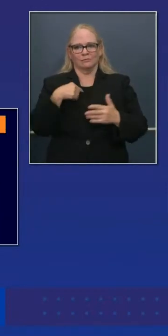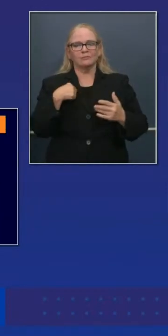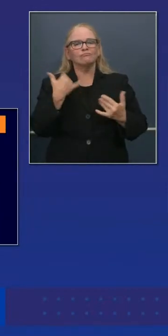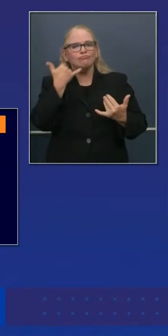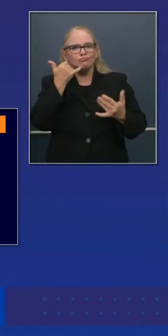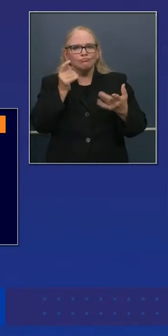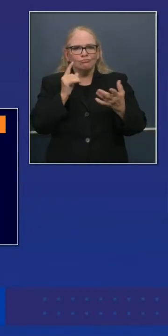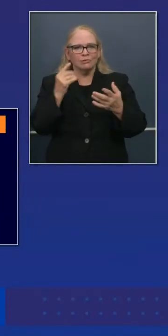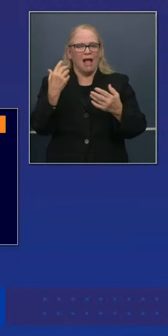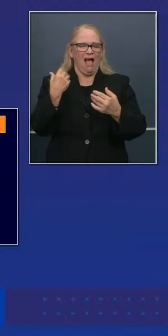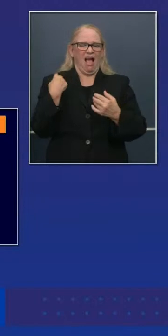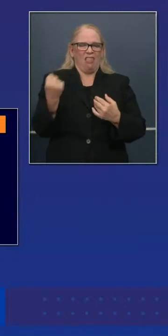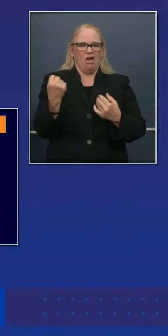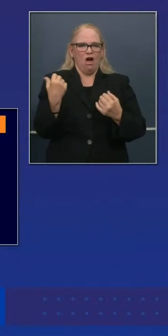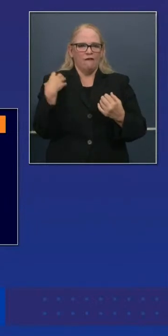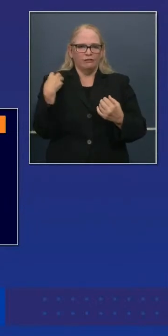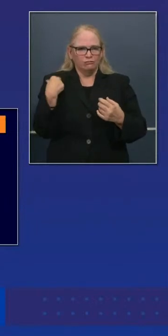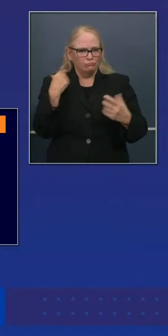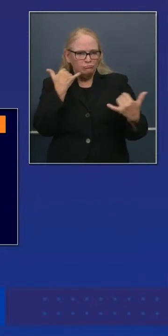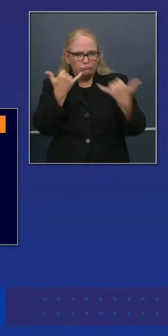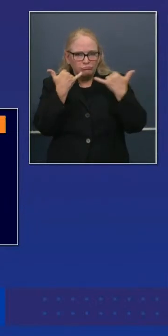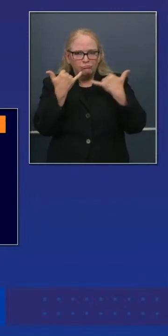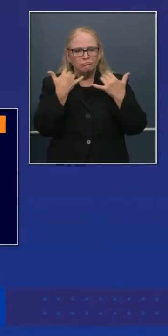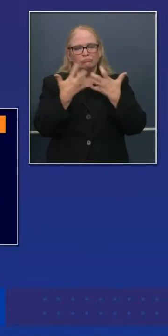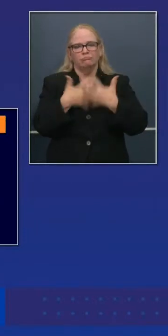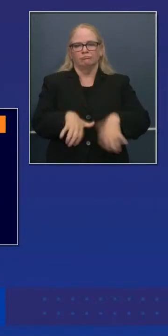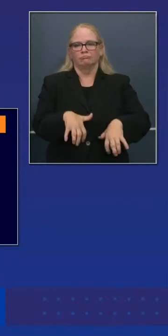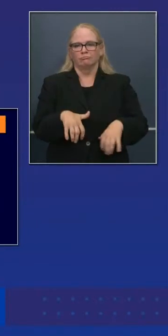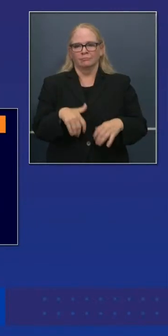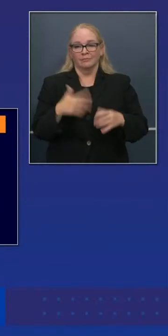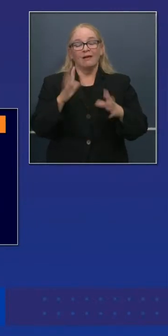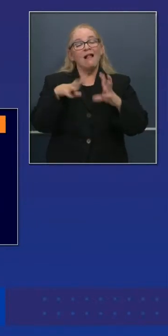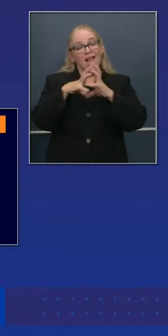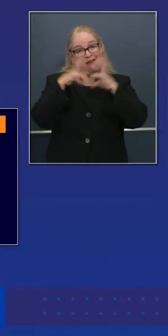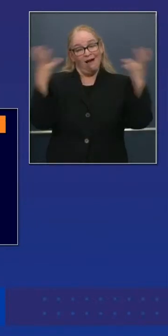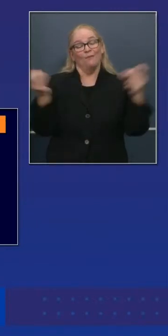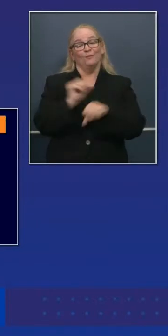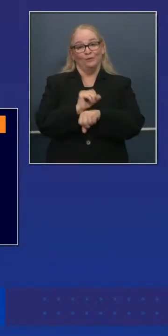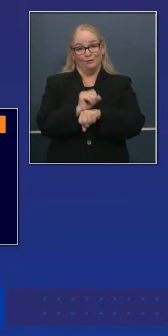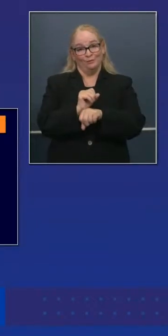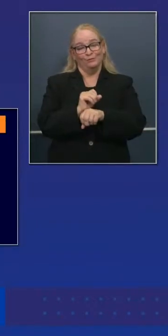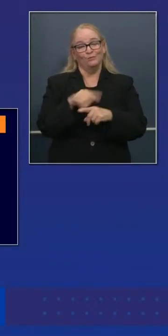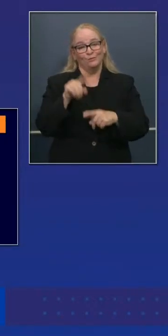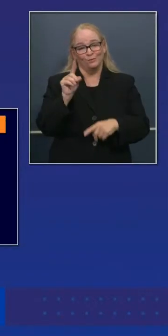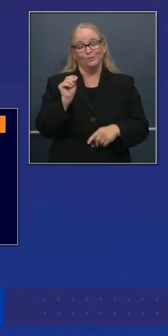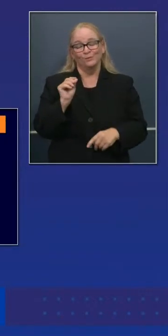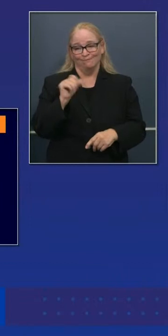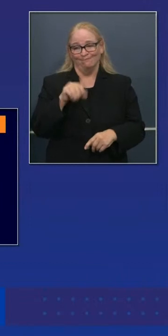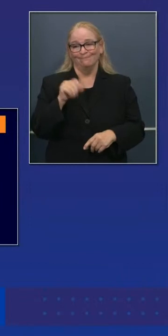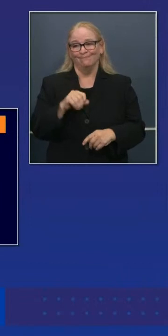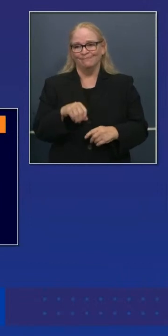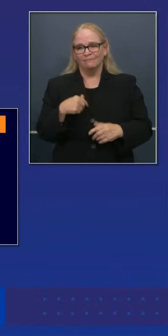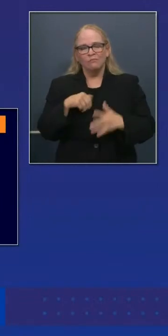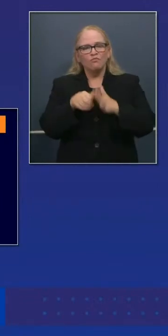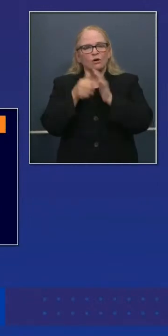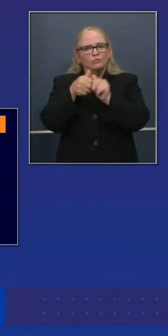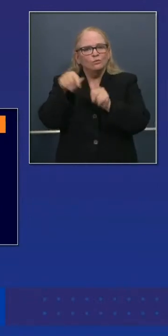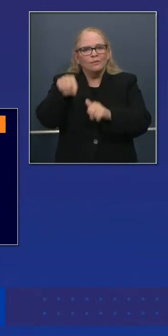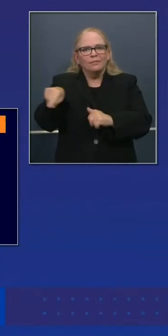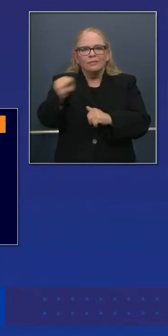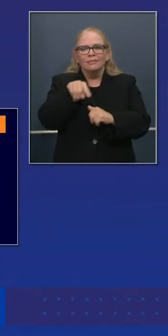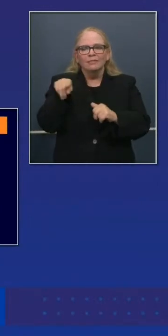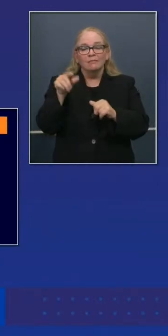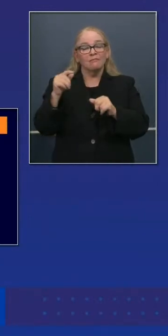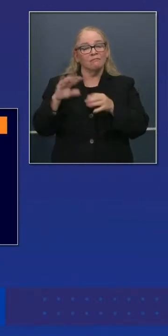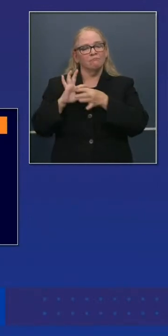there's always more work to do, we're reassured by the level of collaboration and work and that we have the right way